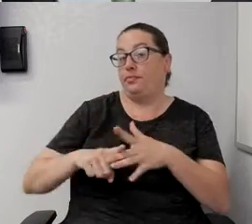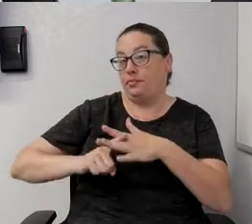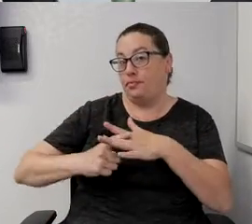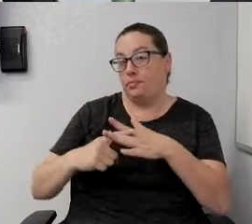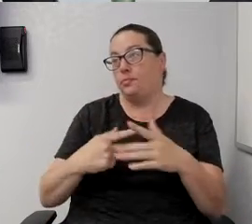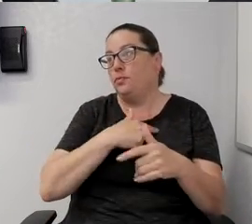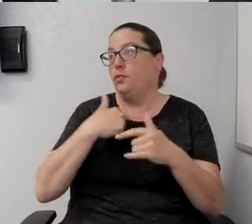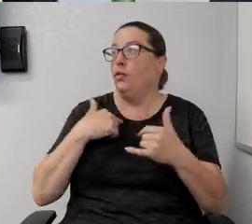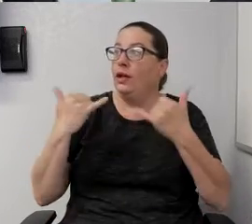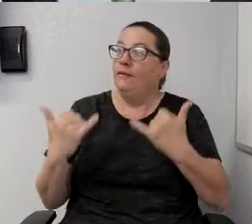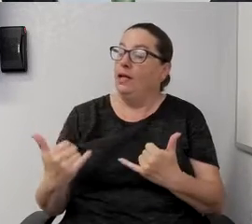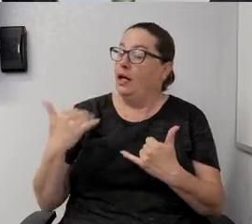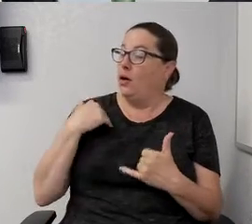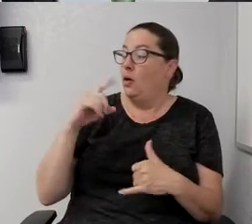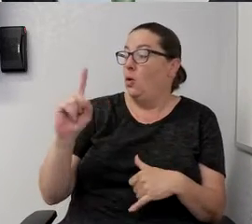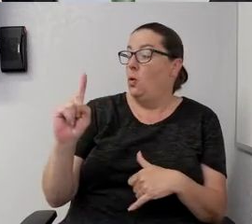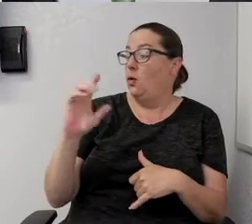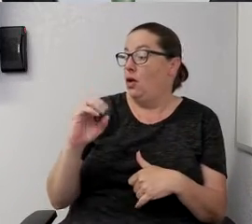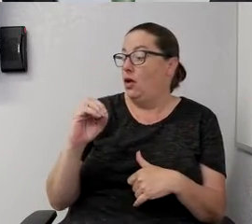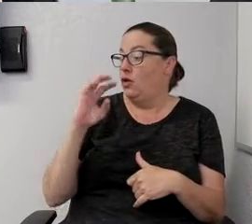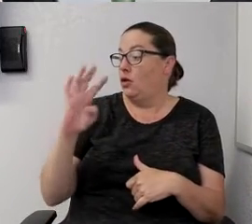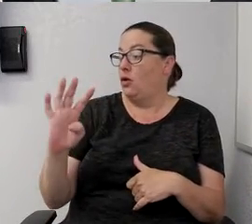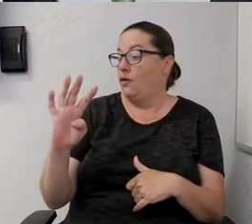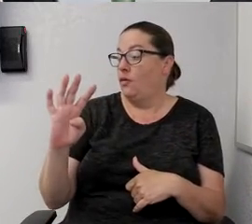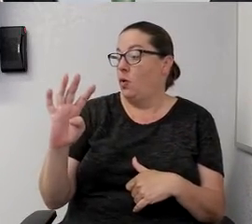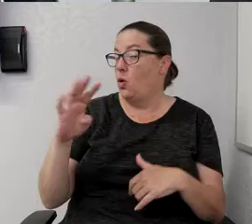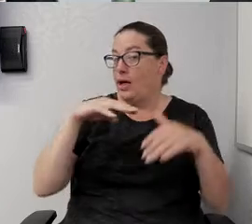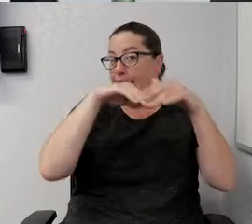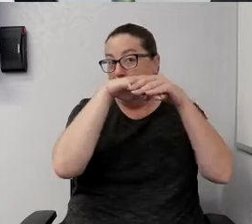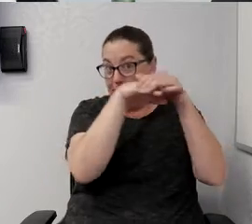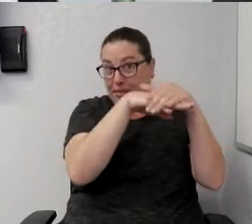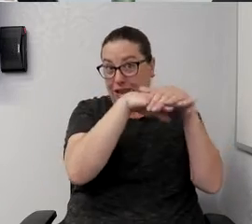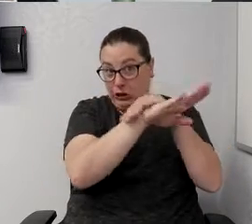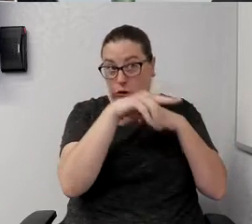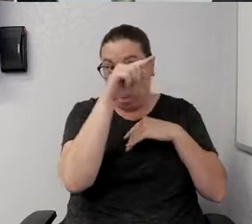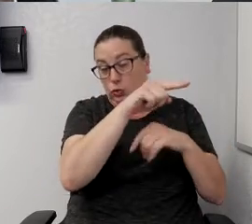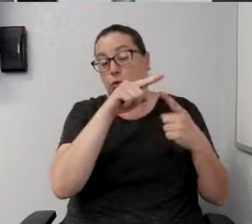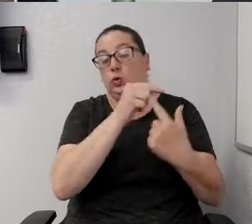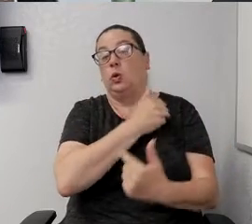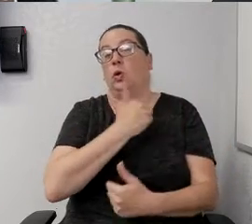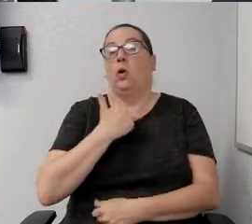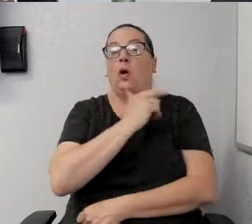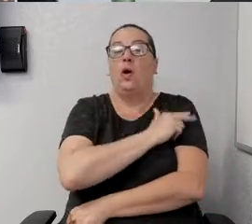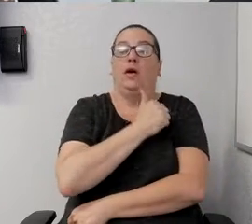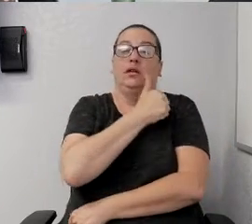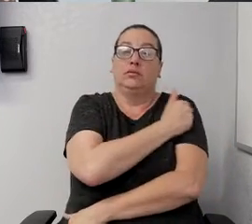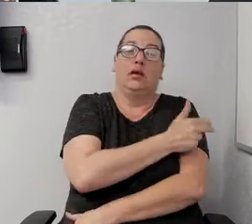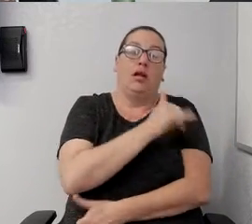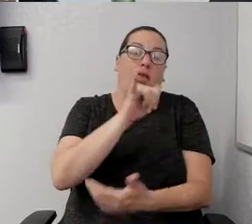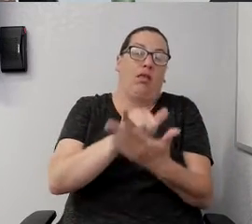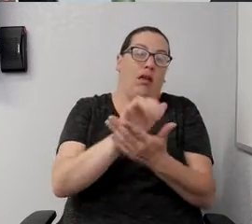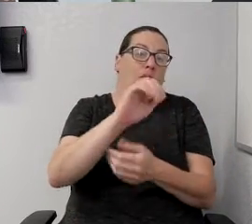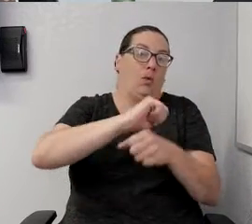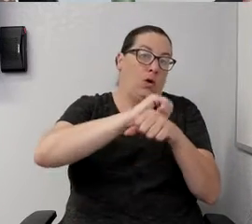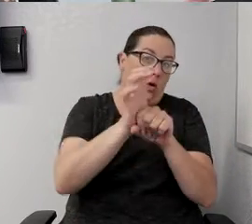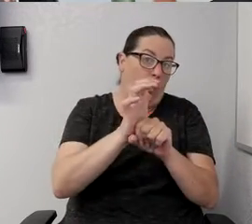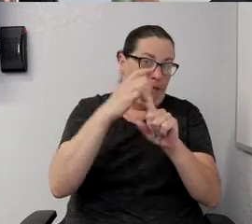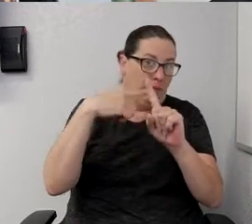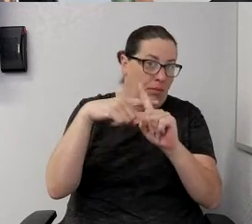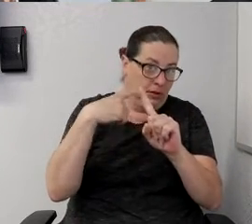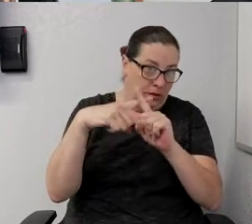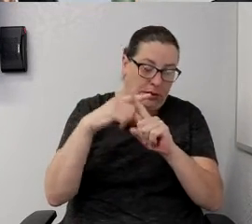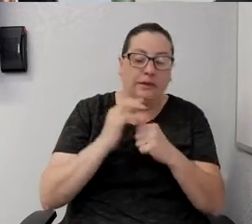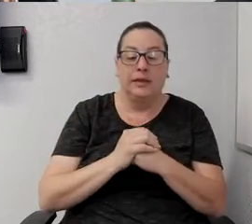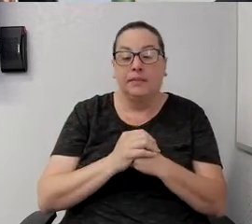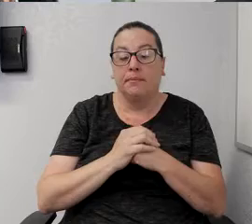had 104 admissions to our hospital that were COVID positive. So again, we get back